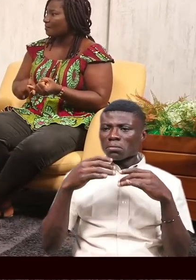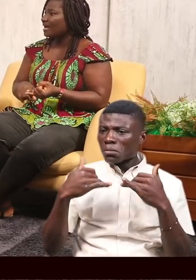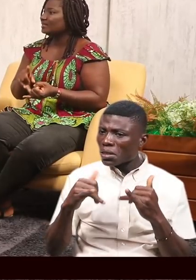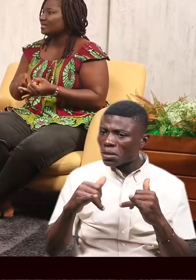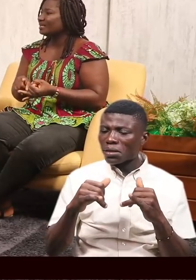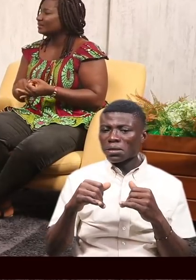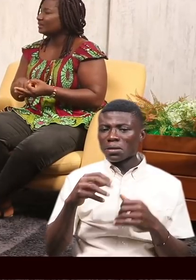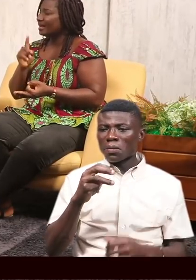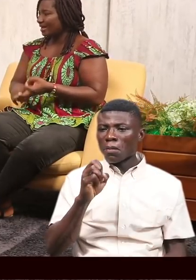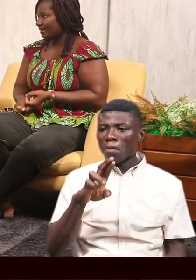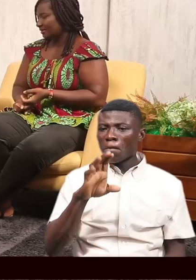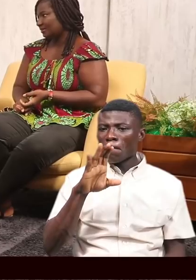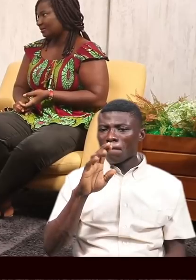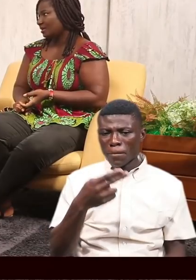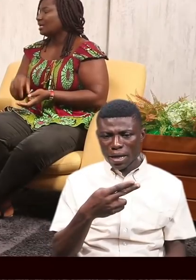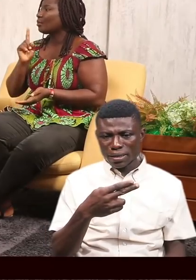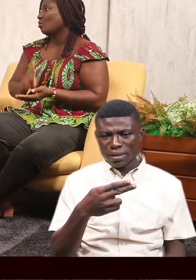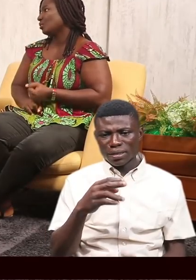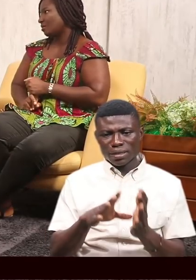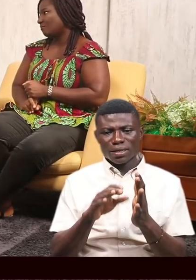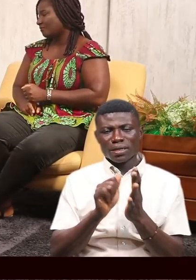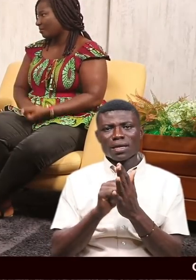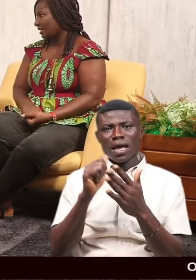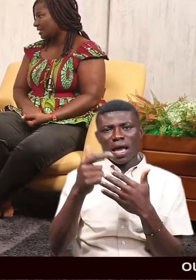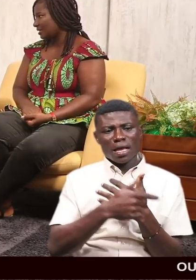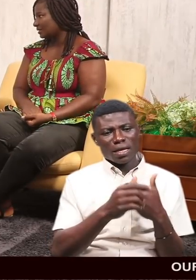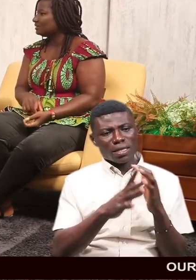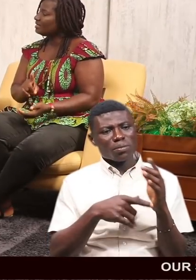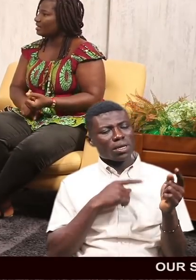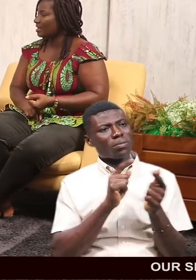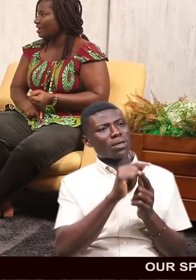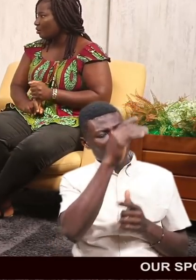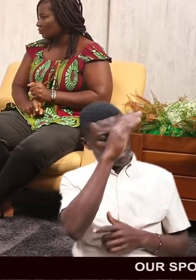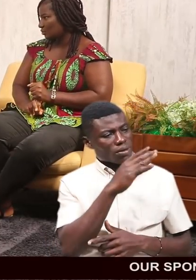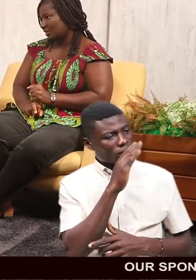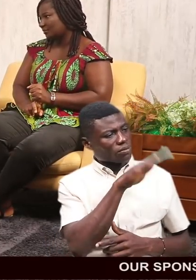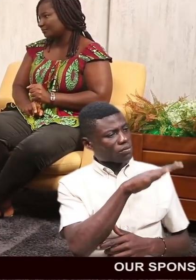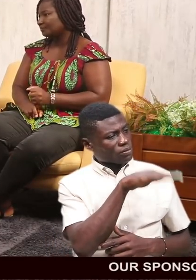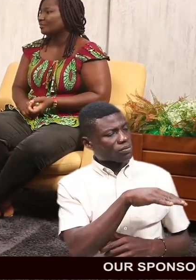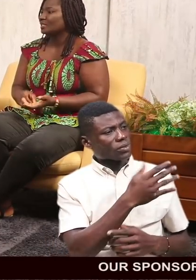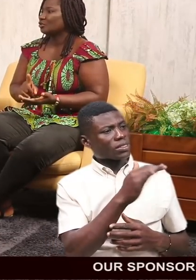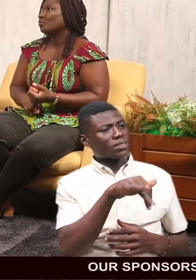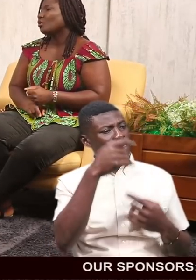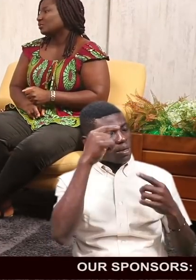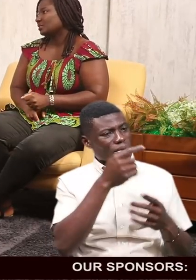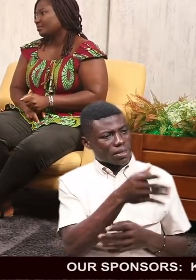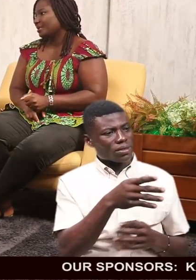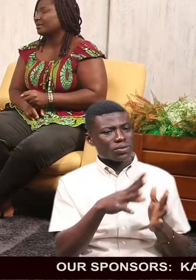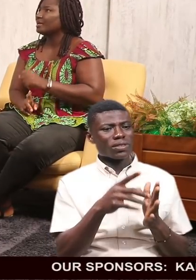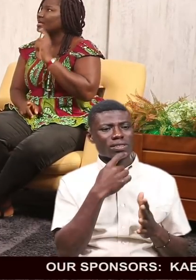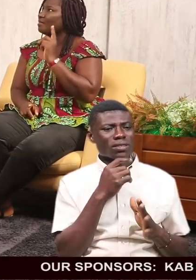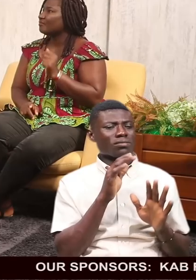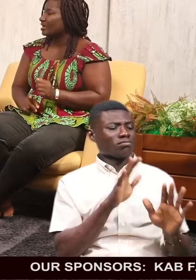asa agro March enti ni August am kobo na wo fo amane se ne e kosuni ti omo ye omo